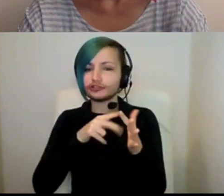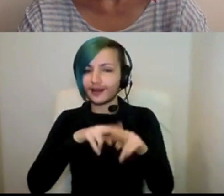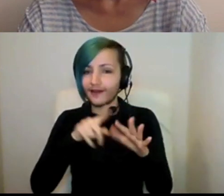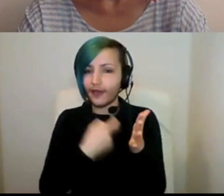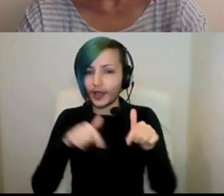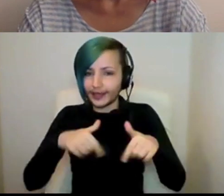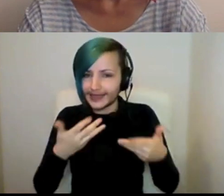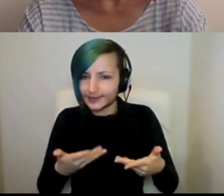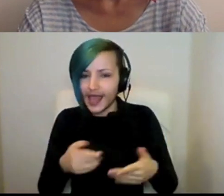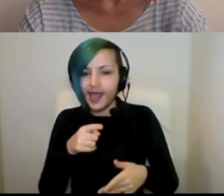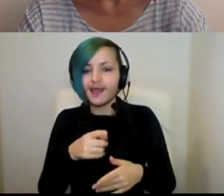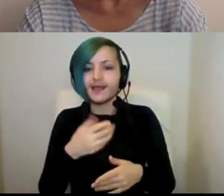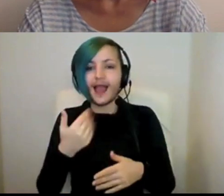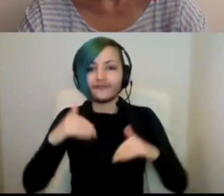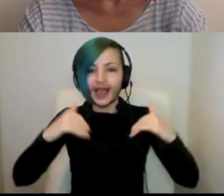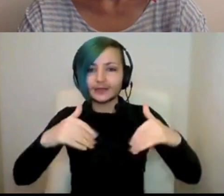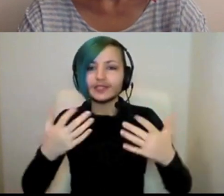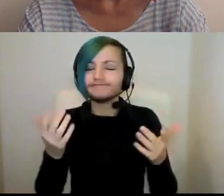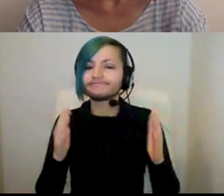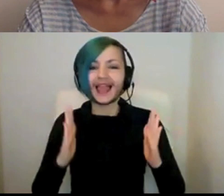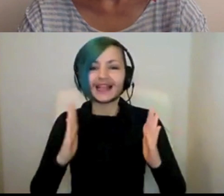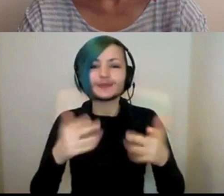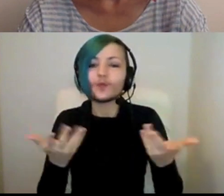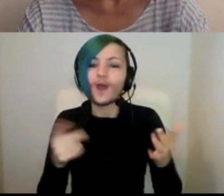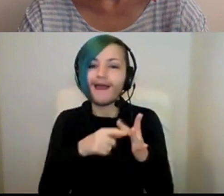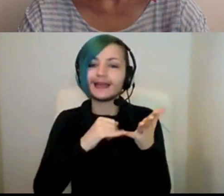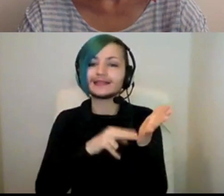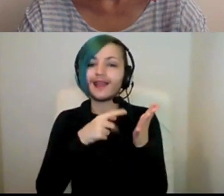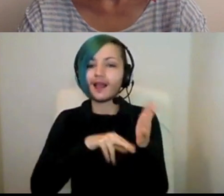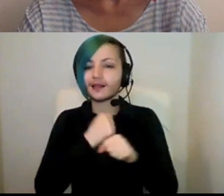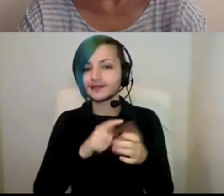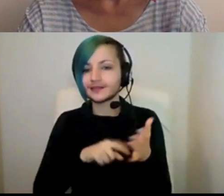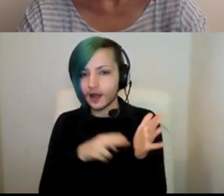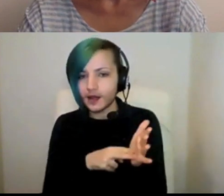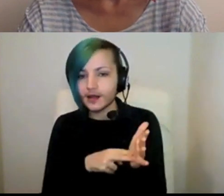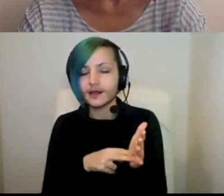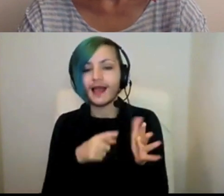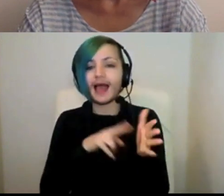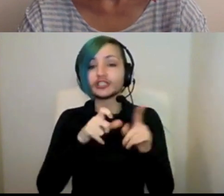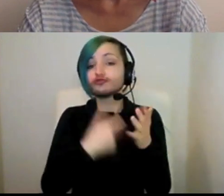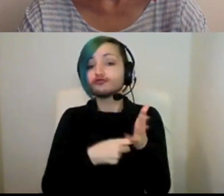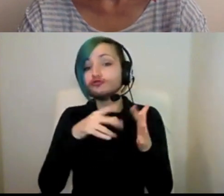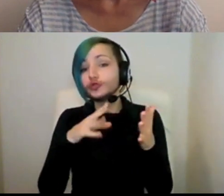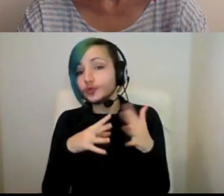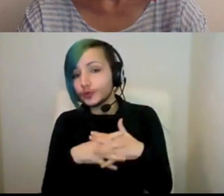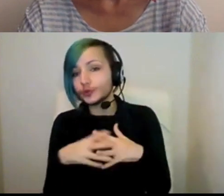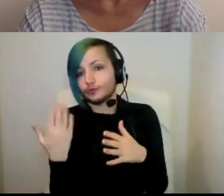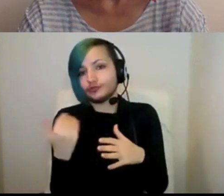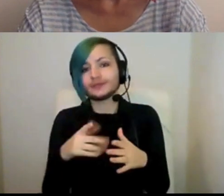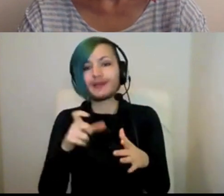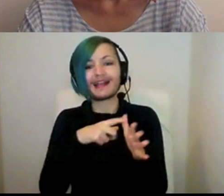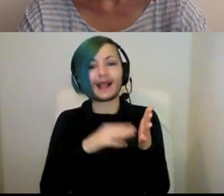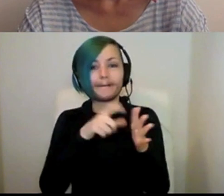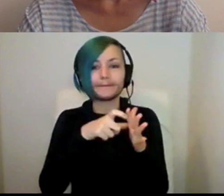exhibition in Islington. You know, we had just had Andrew at Camden Art Centre. The curators